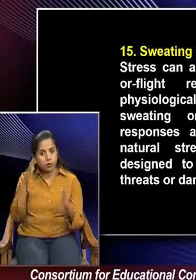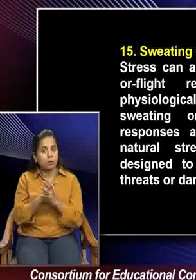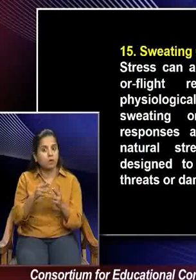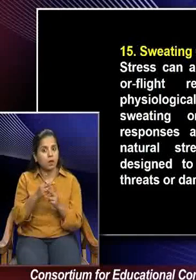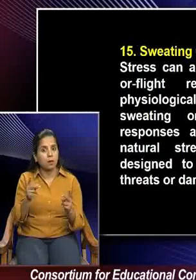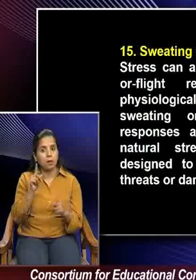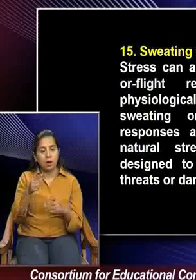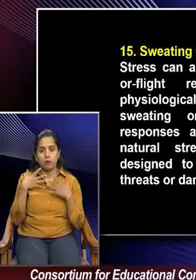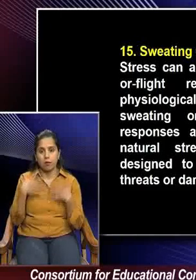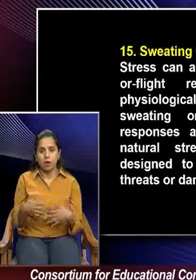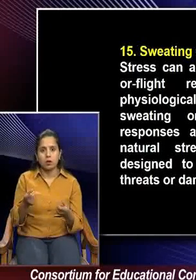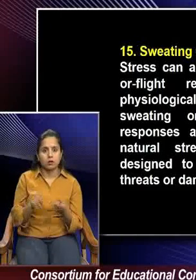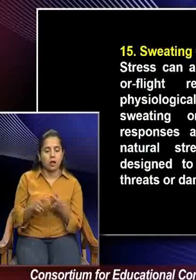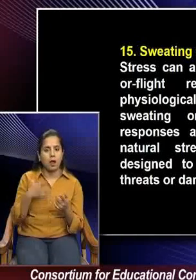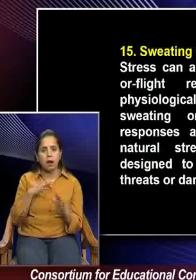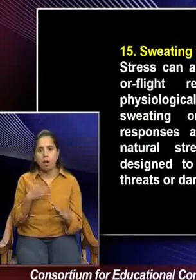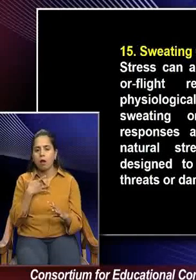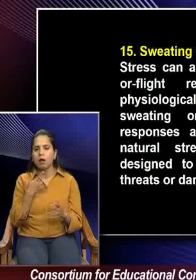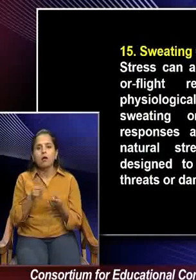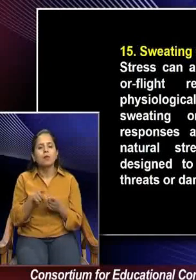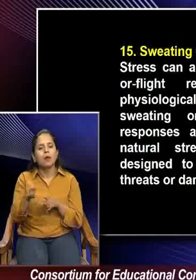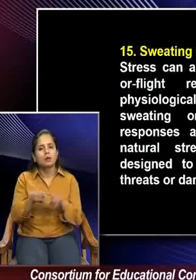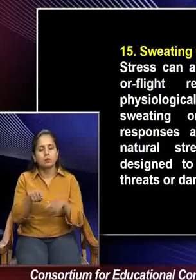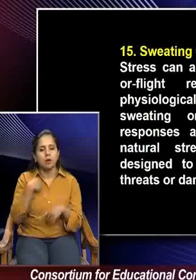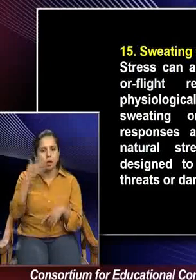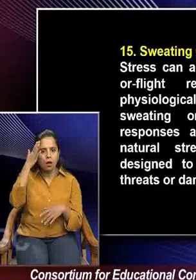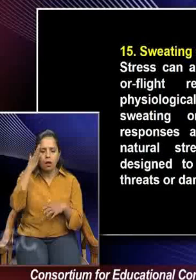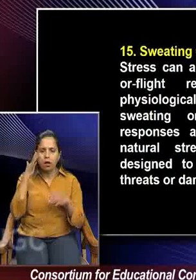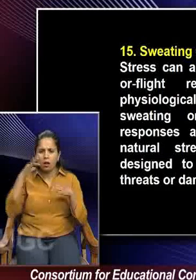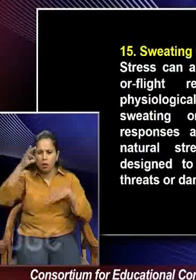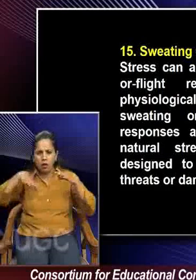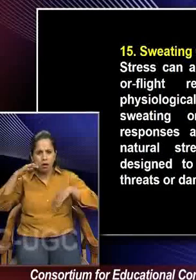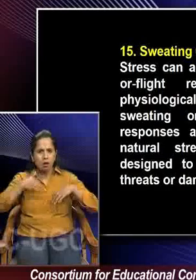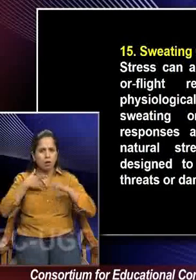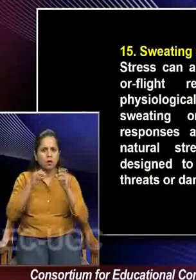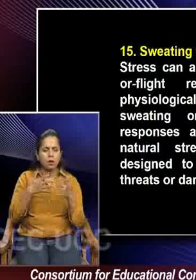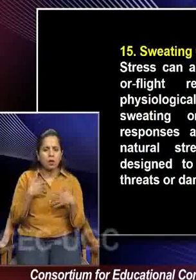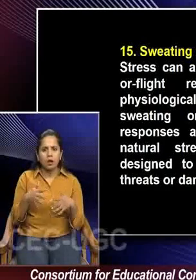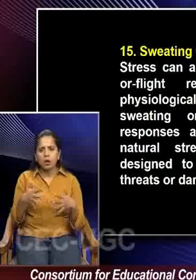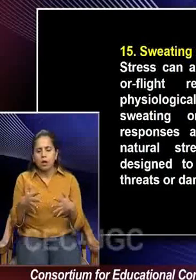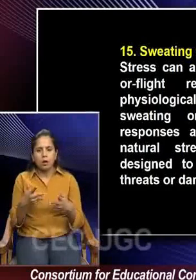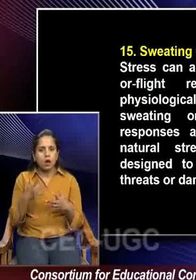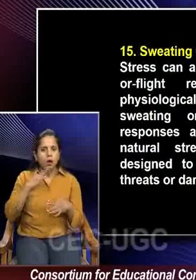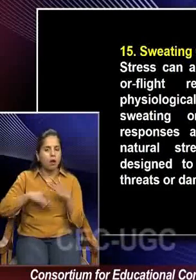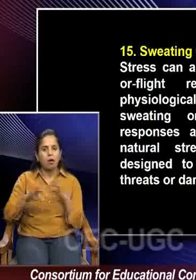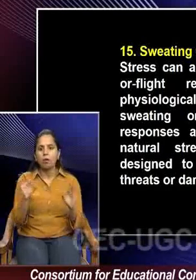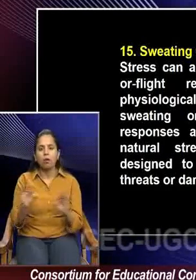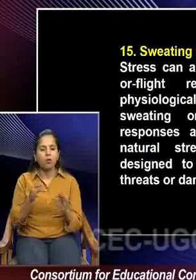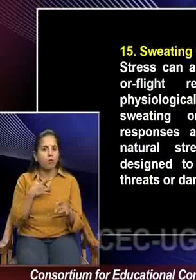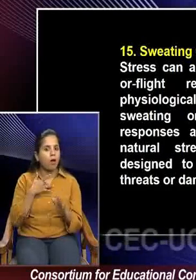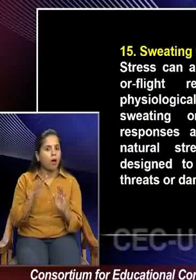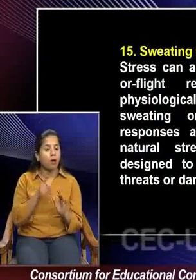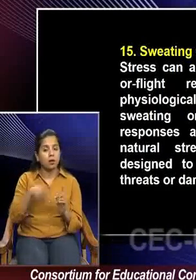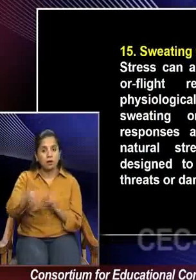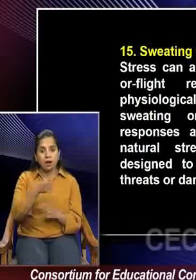a physiological reactions like sweating or calmness. These